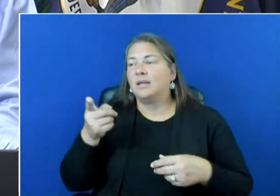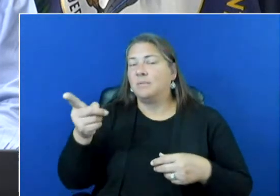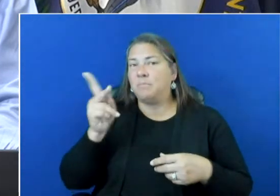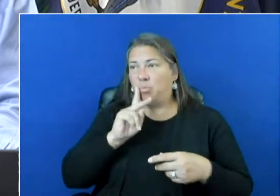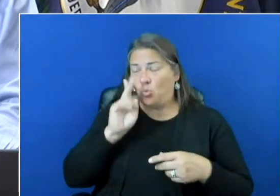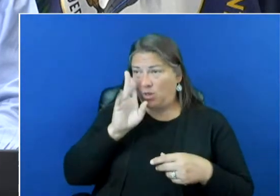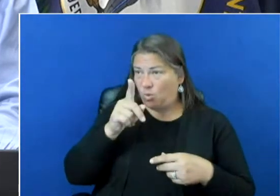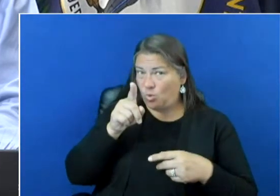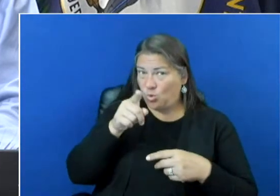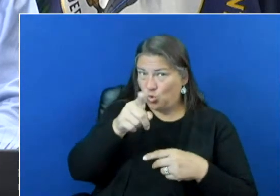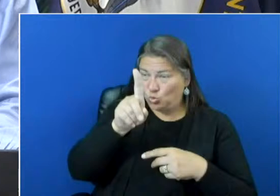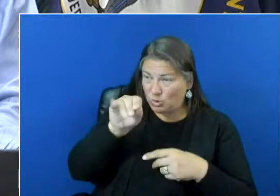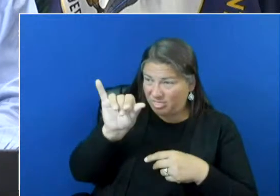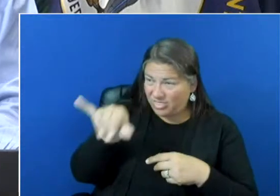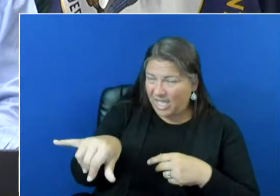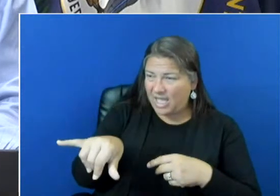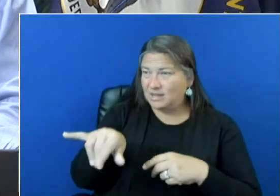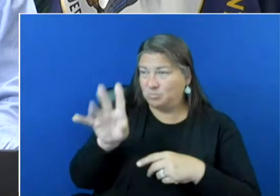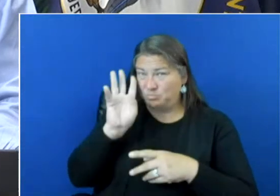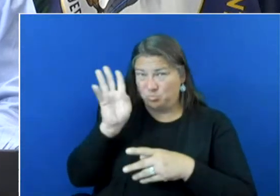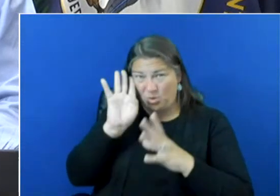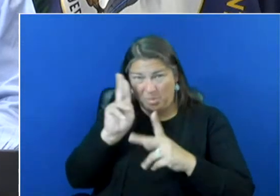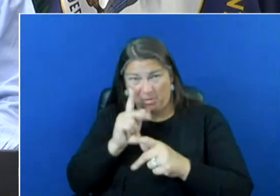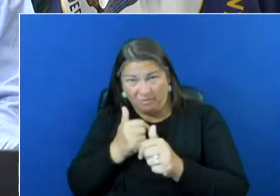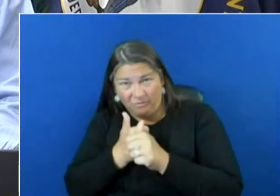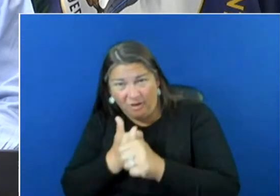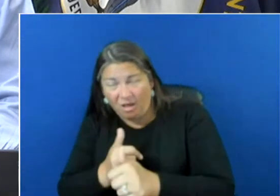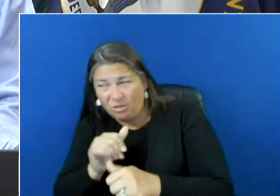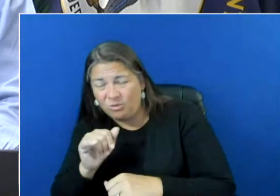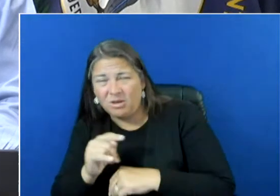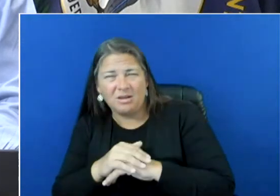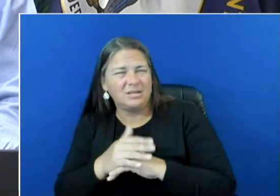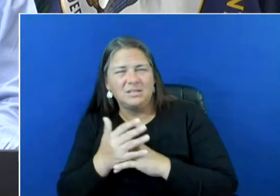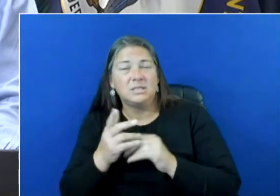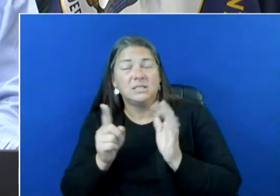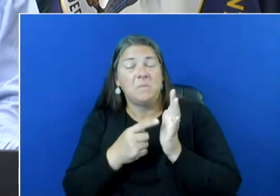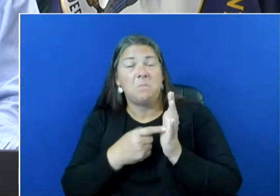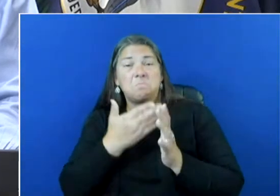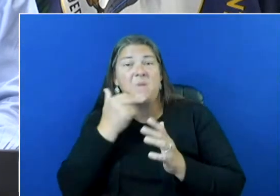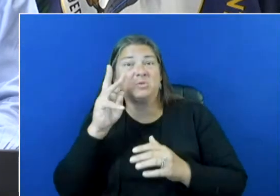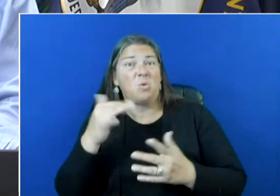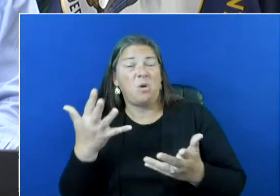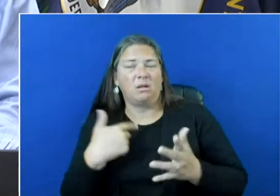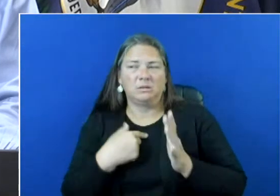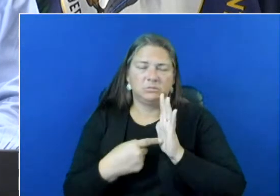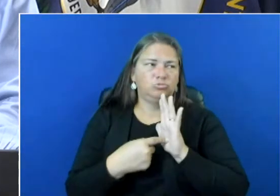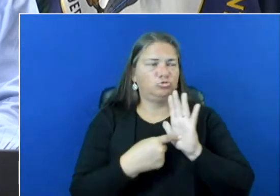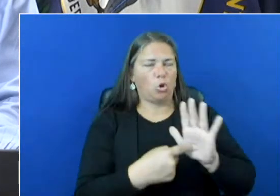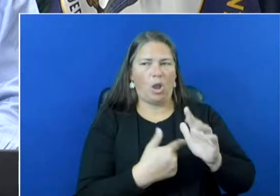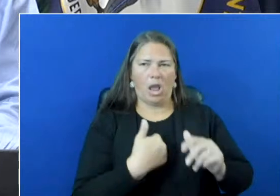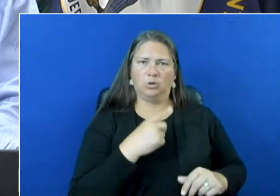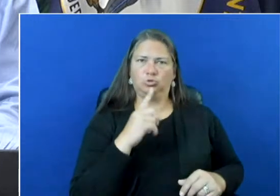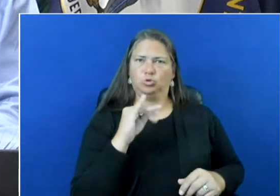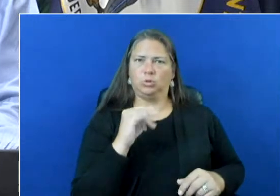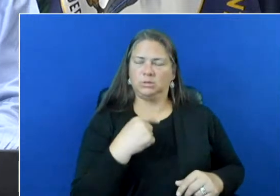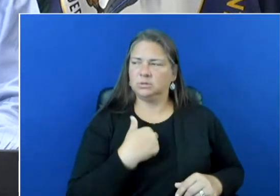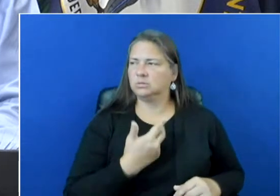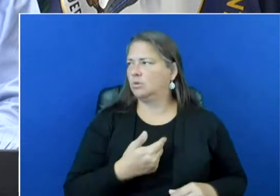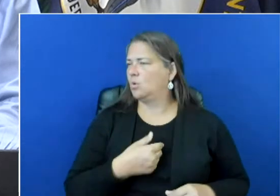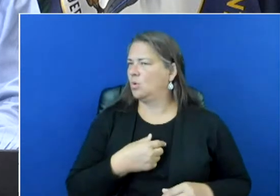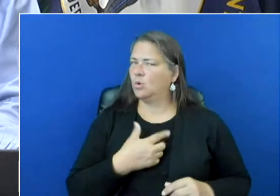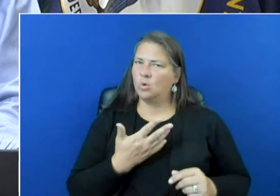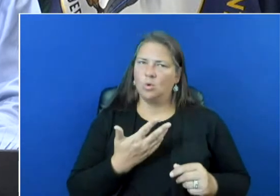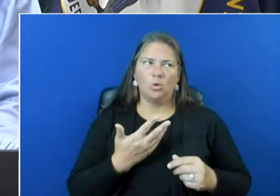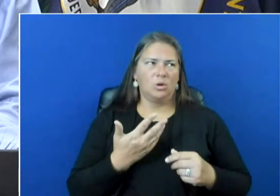and ultimately try to find the best way. Sometimes that's examples, sometimes that's a step to